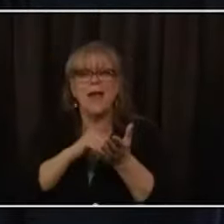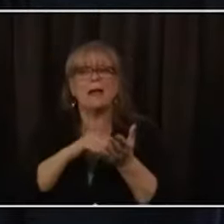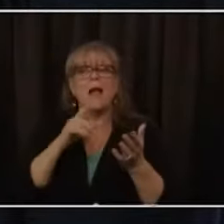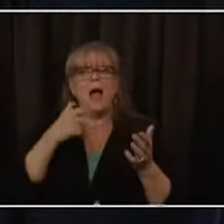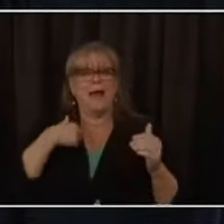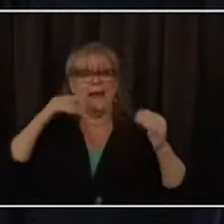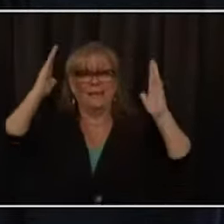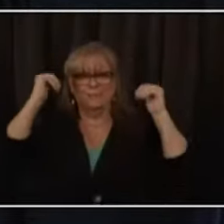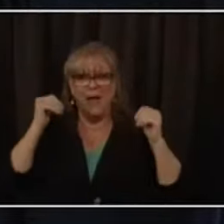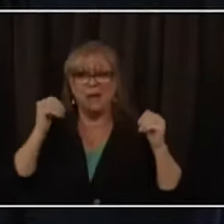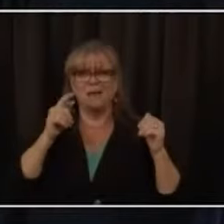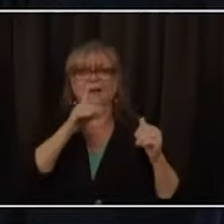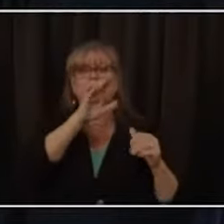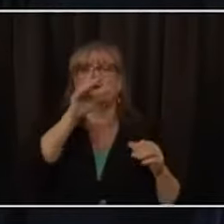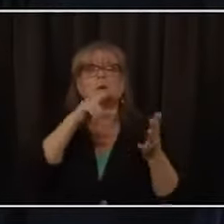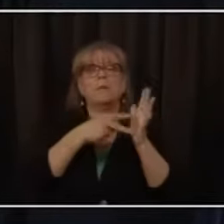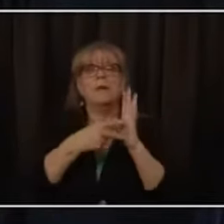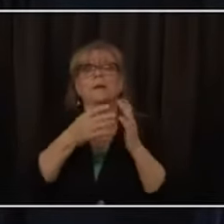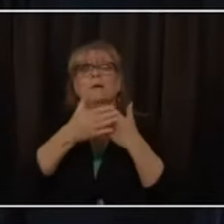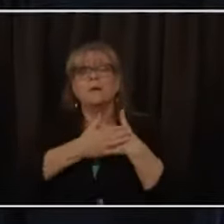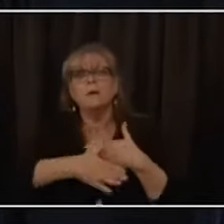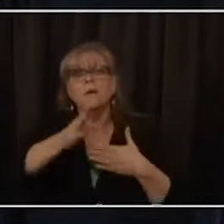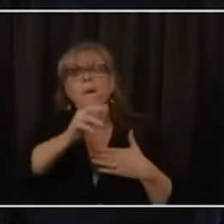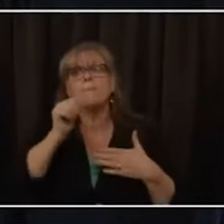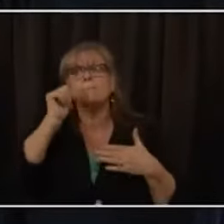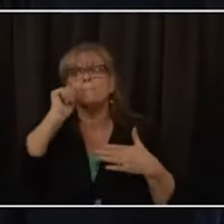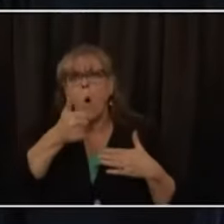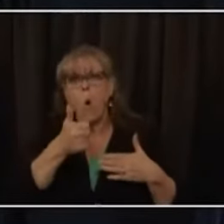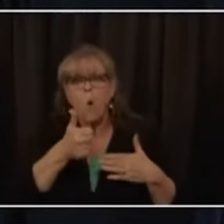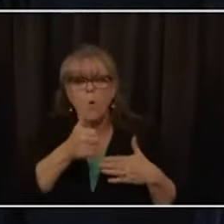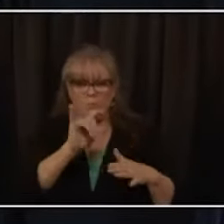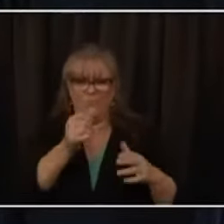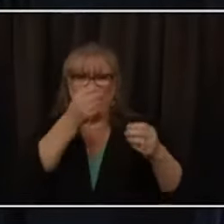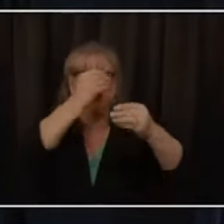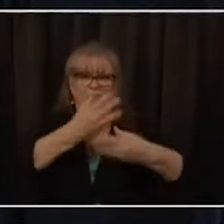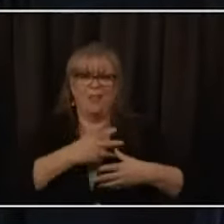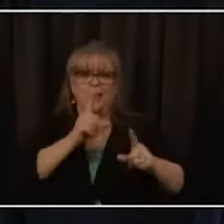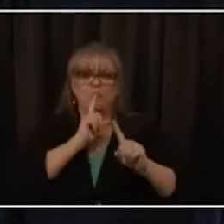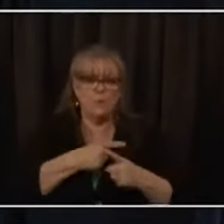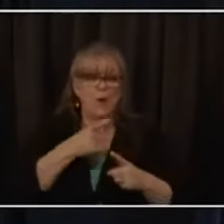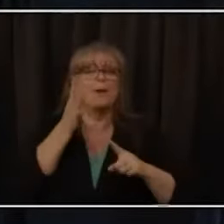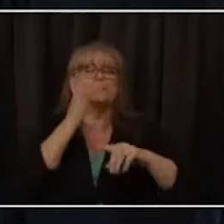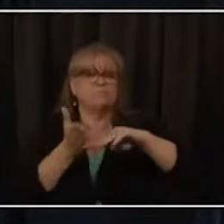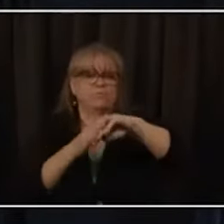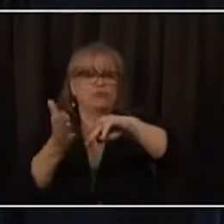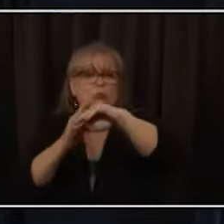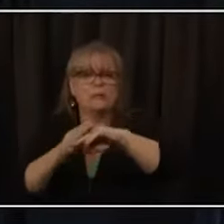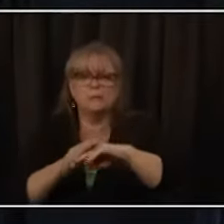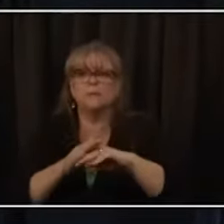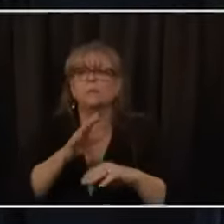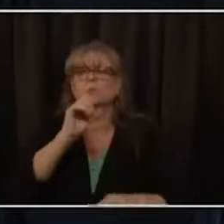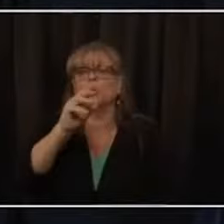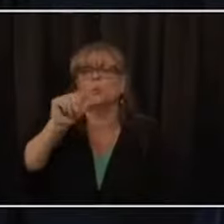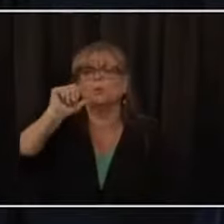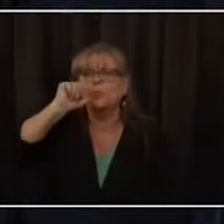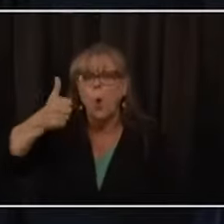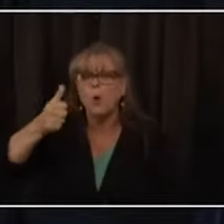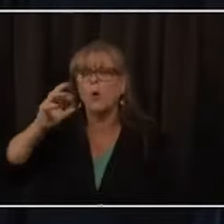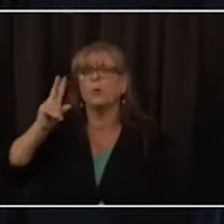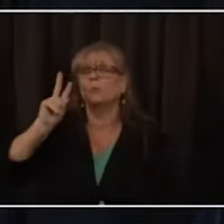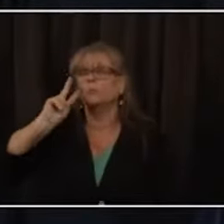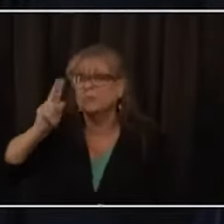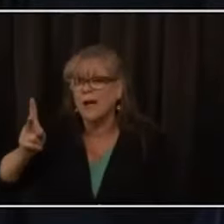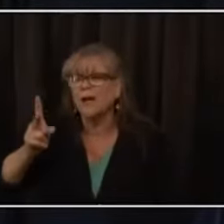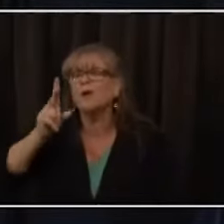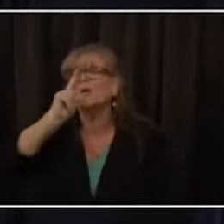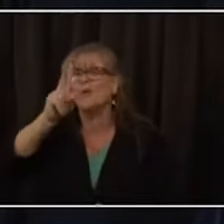reported cases will be higher, and there may be cases from Colorado. Got it. And a question for the